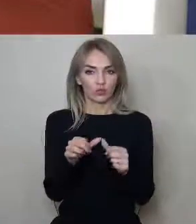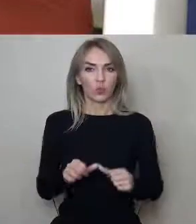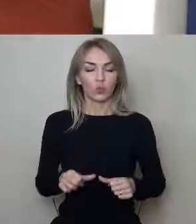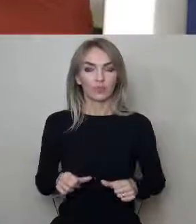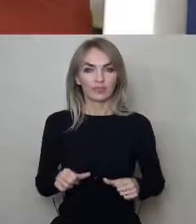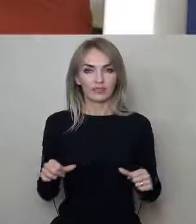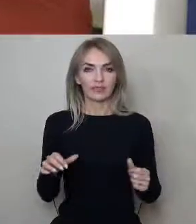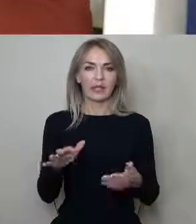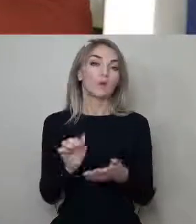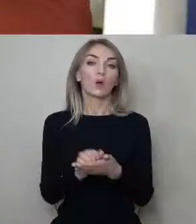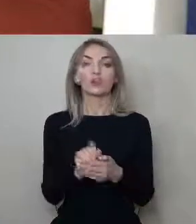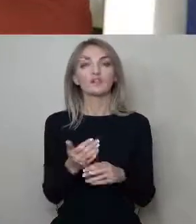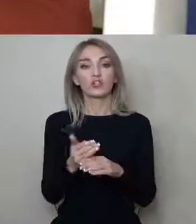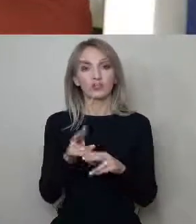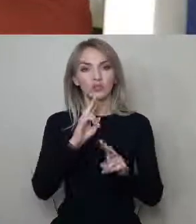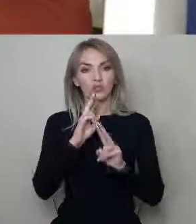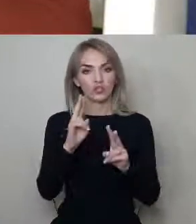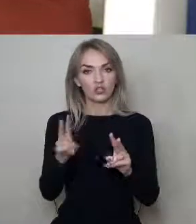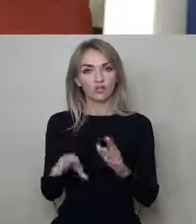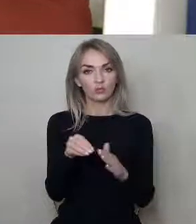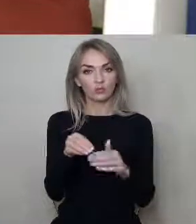that TSCs, when it comes to